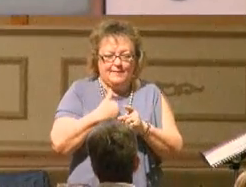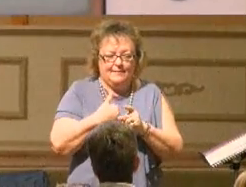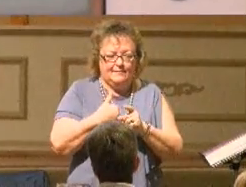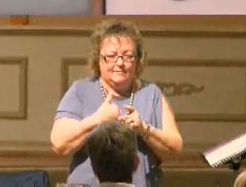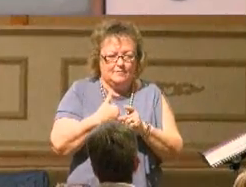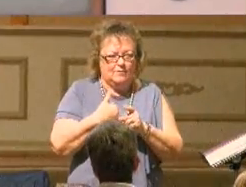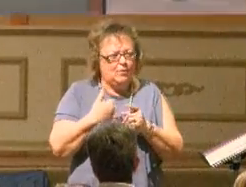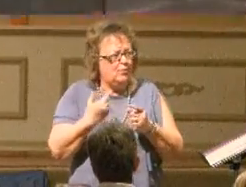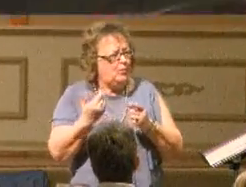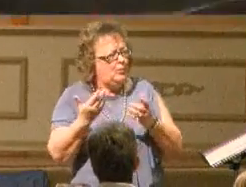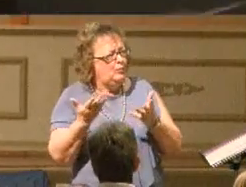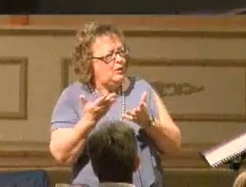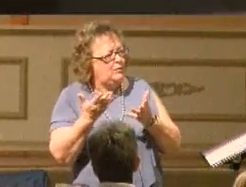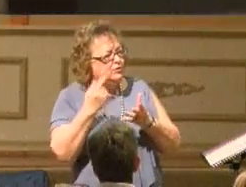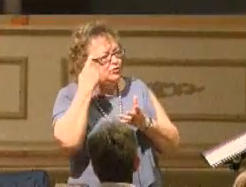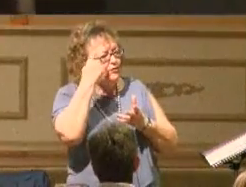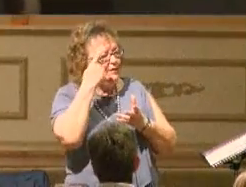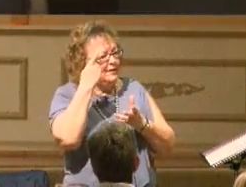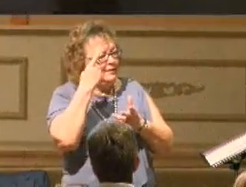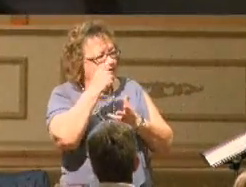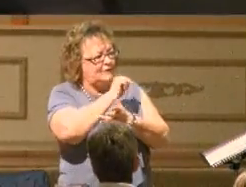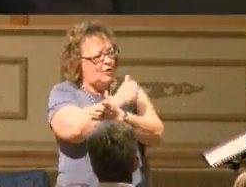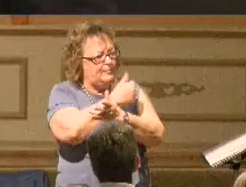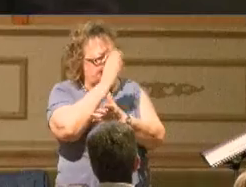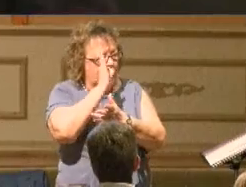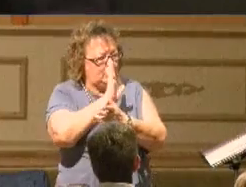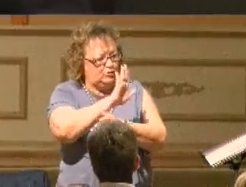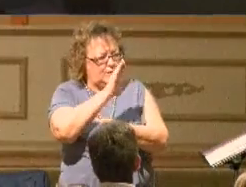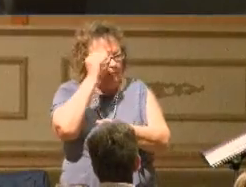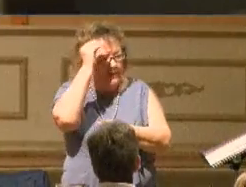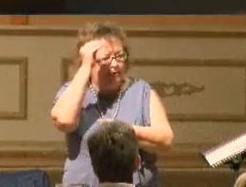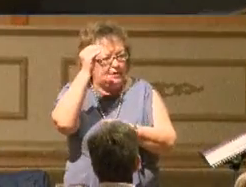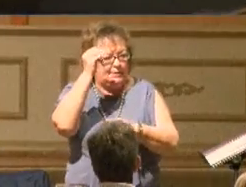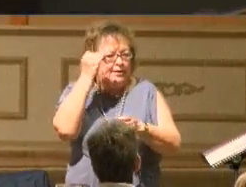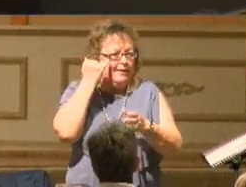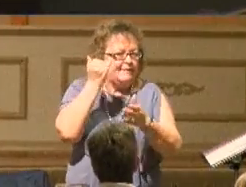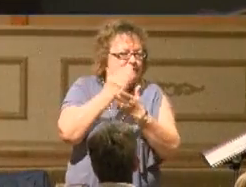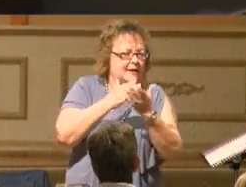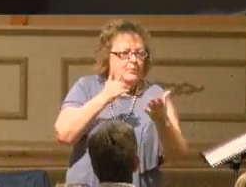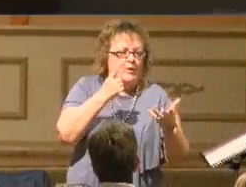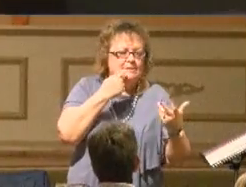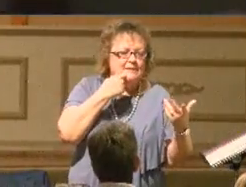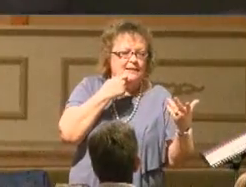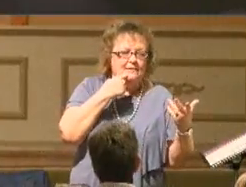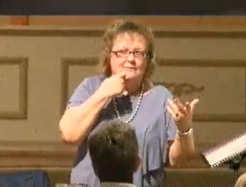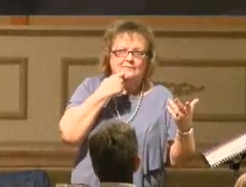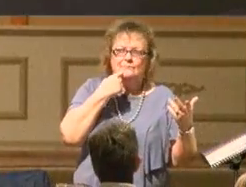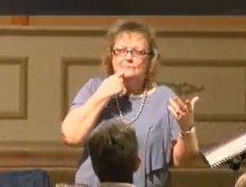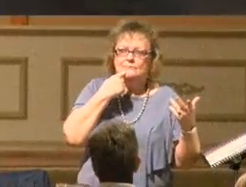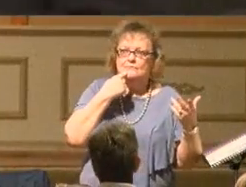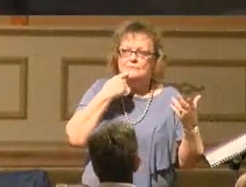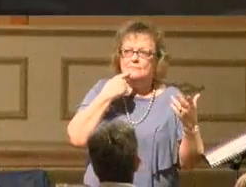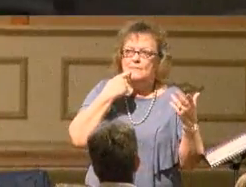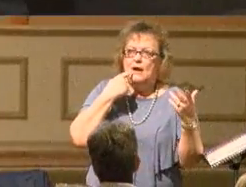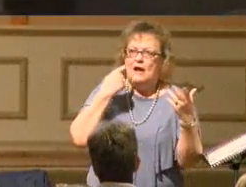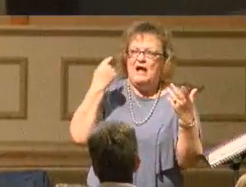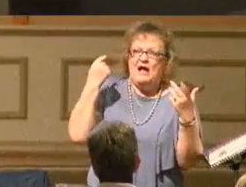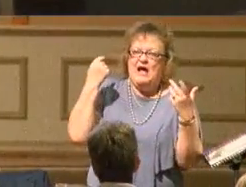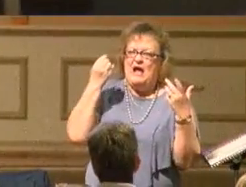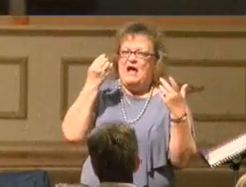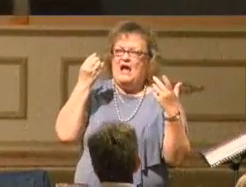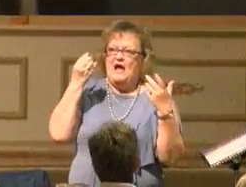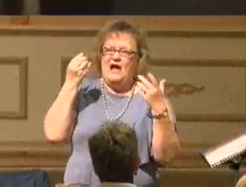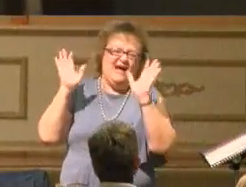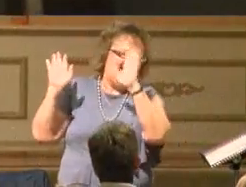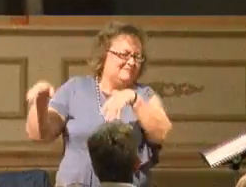What would you think of Almighty God if someone said, I don't want that? You know,